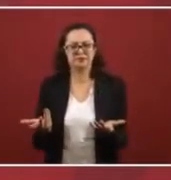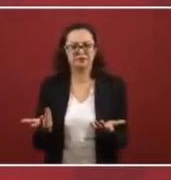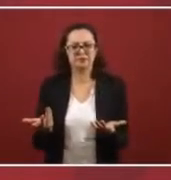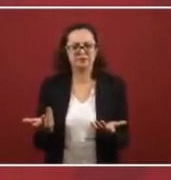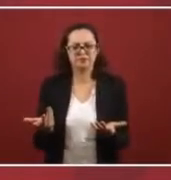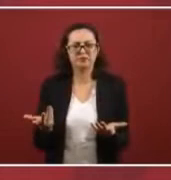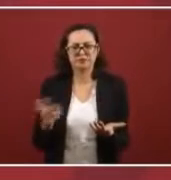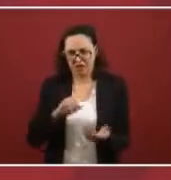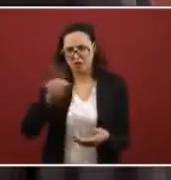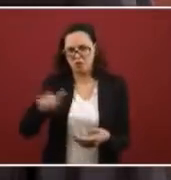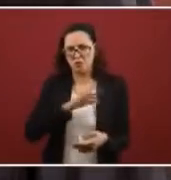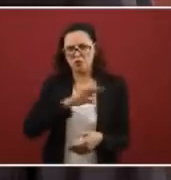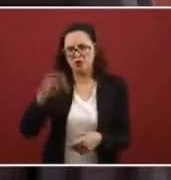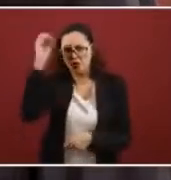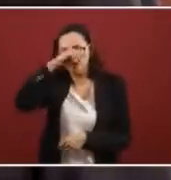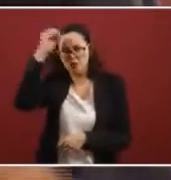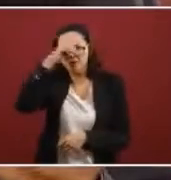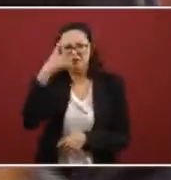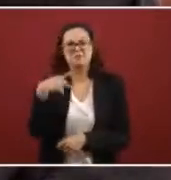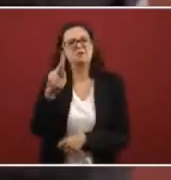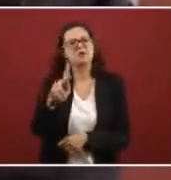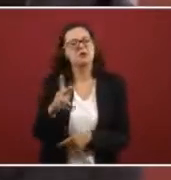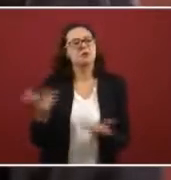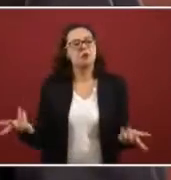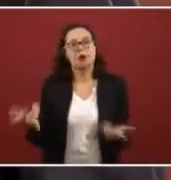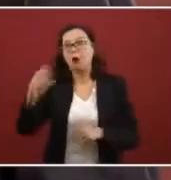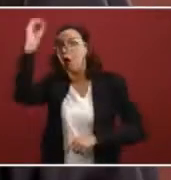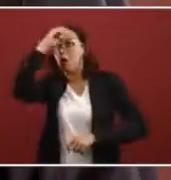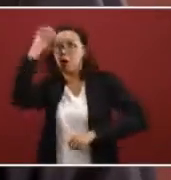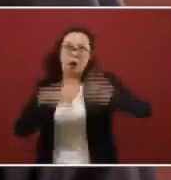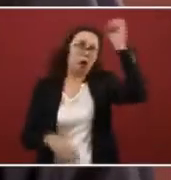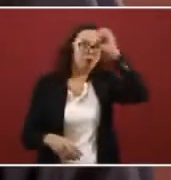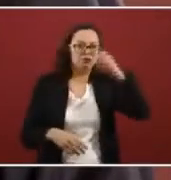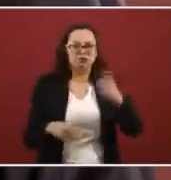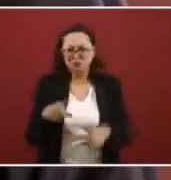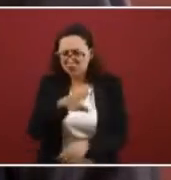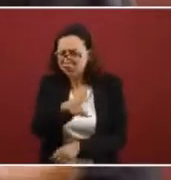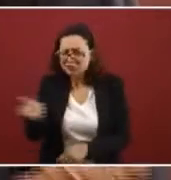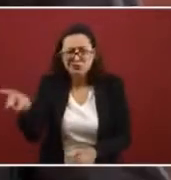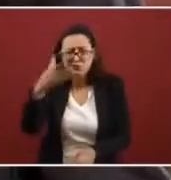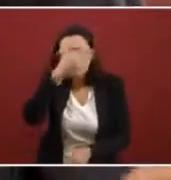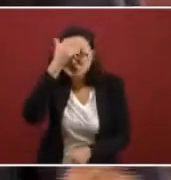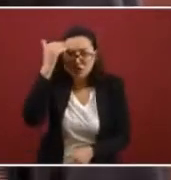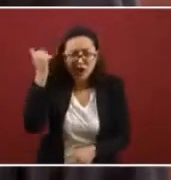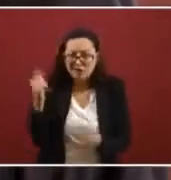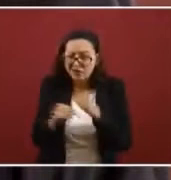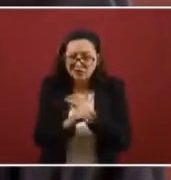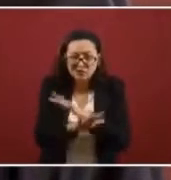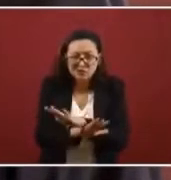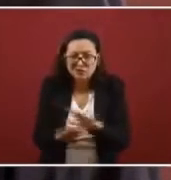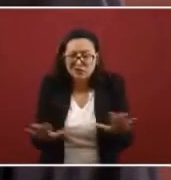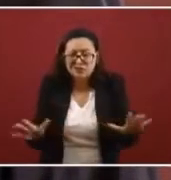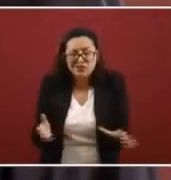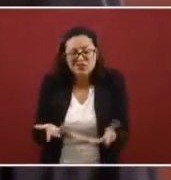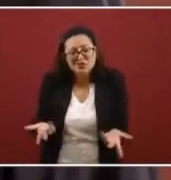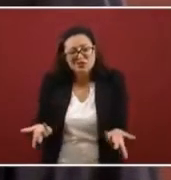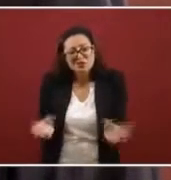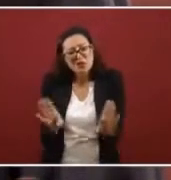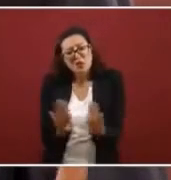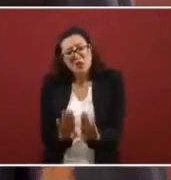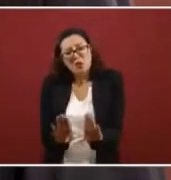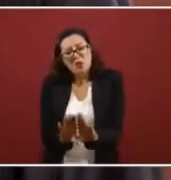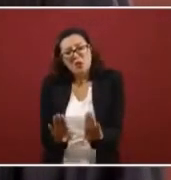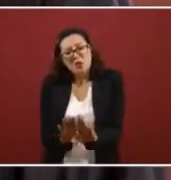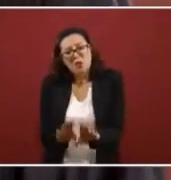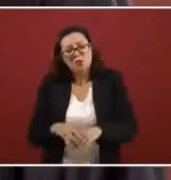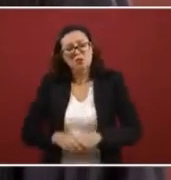opinión. Editorialize and give your opinion. Opinando, si no se tiene but you can't give an opinion if you don't have the information.